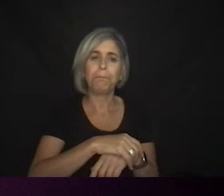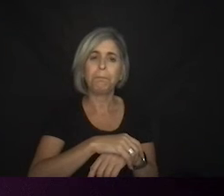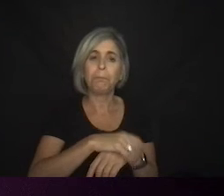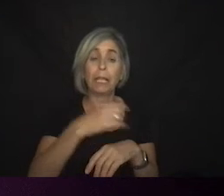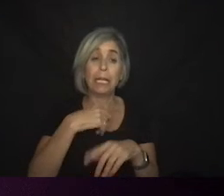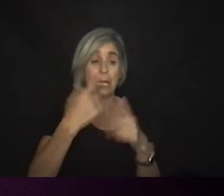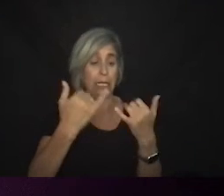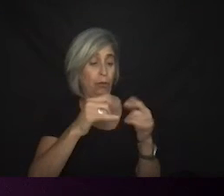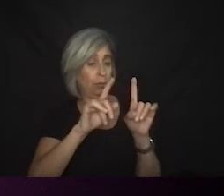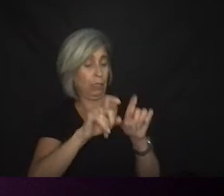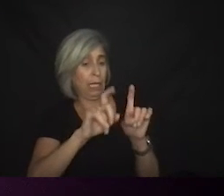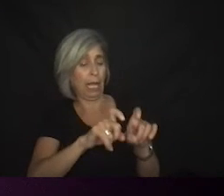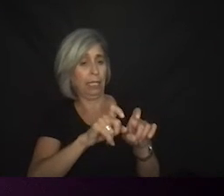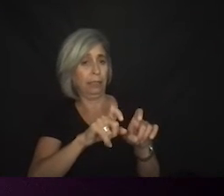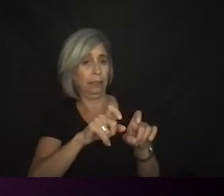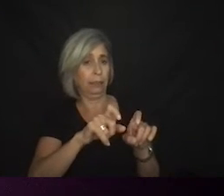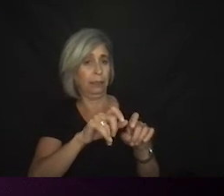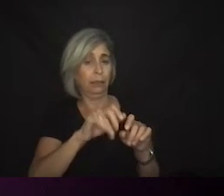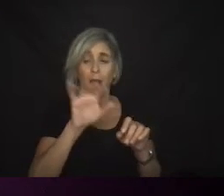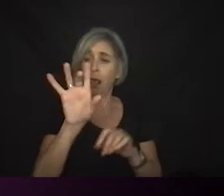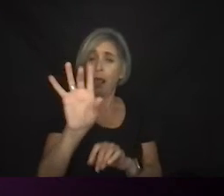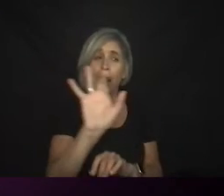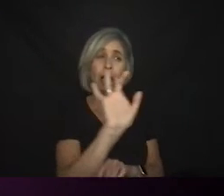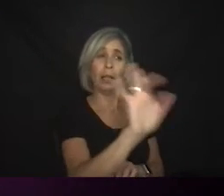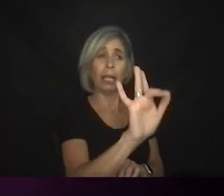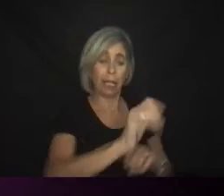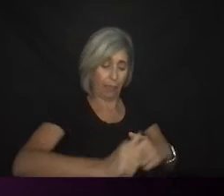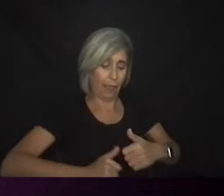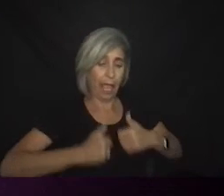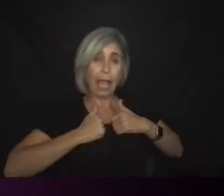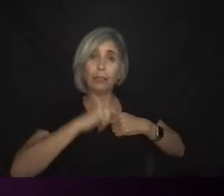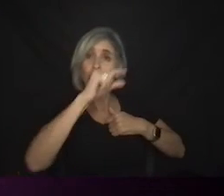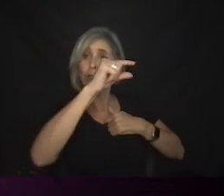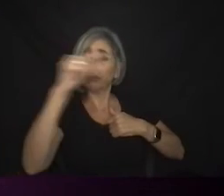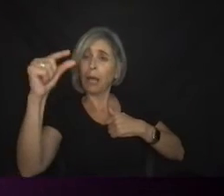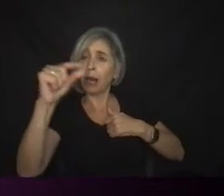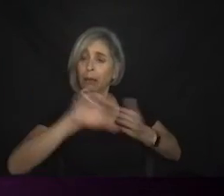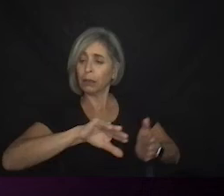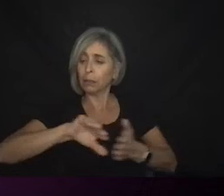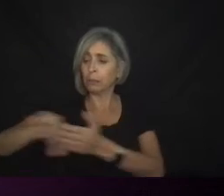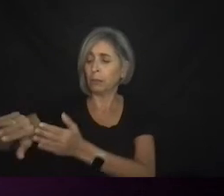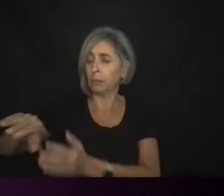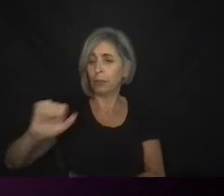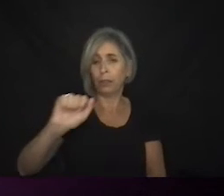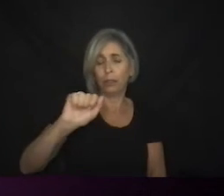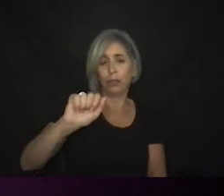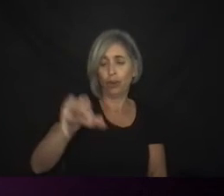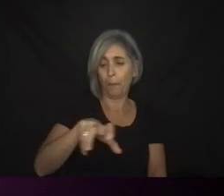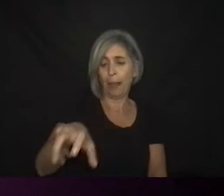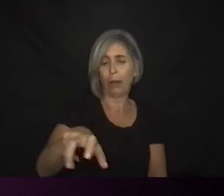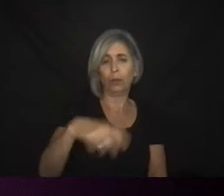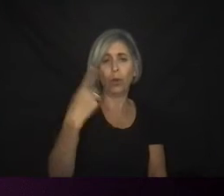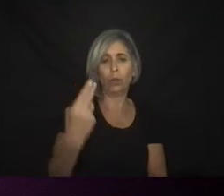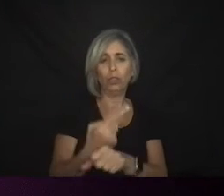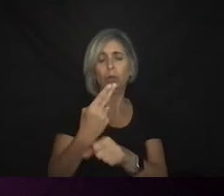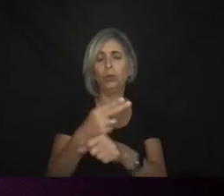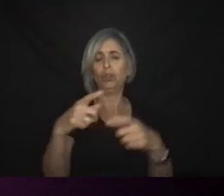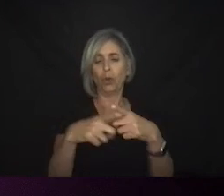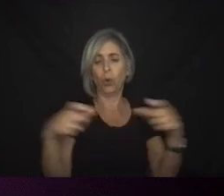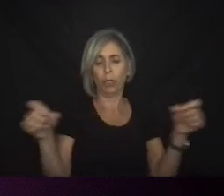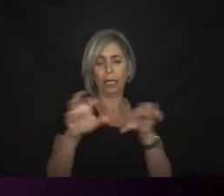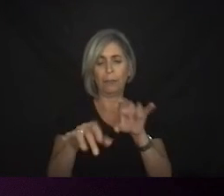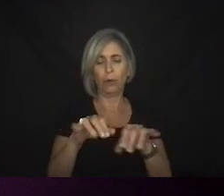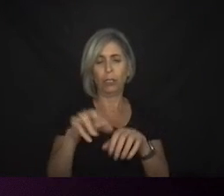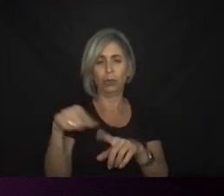test this is click in the address bar, set your mouse aside, and only use your keyboard to navigate. So you'll